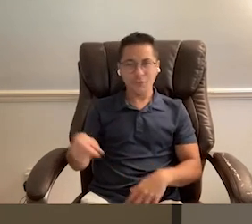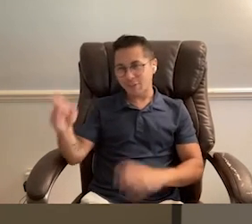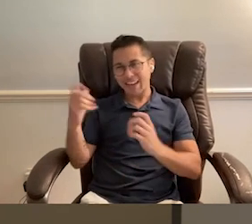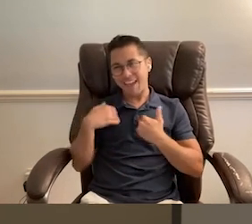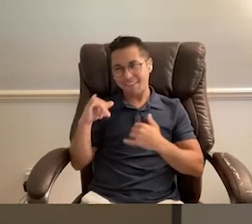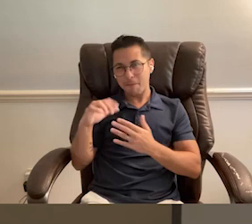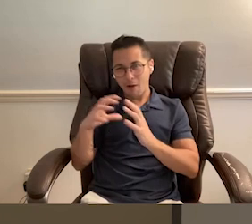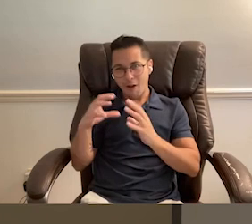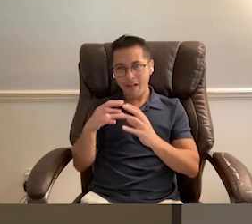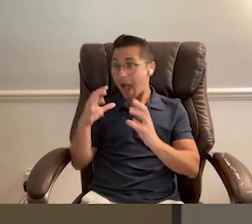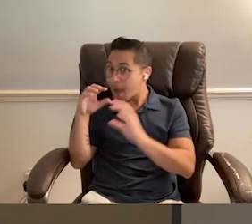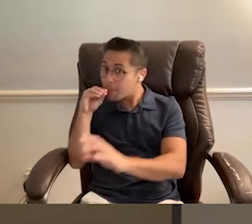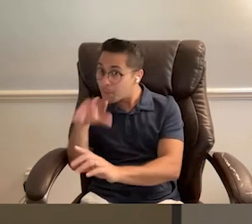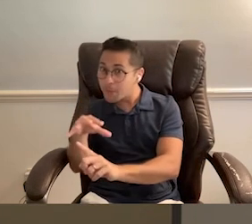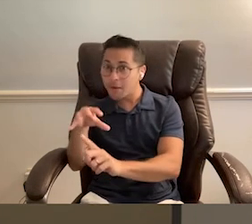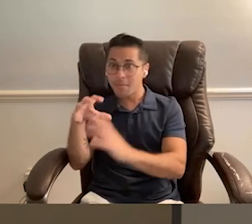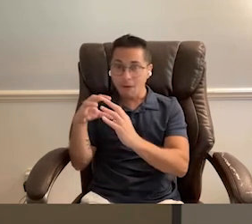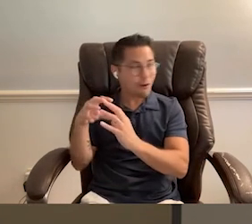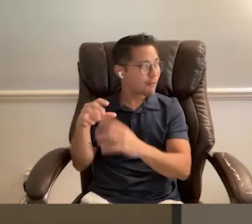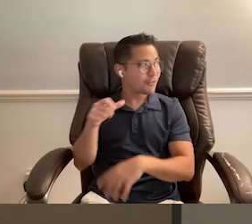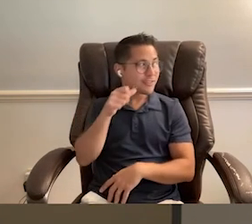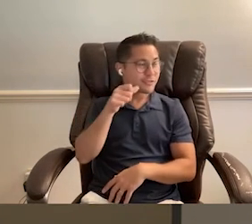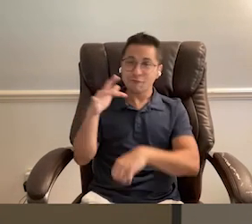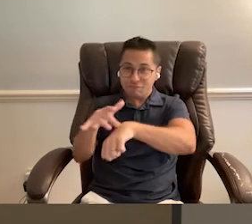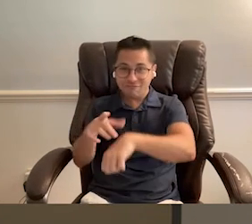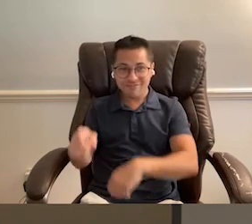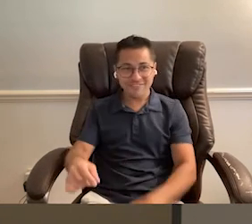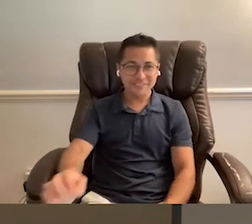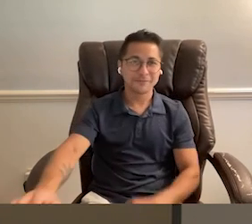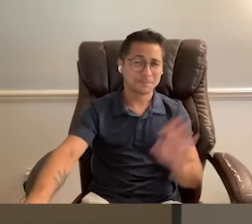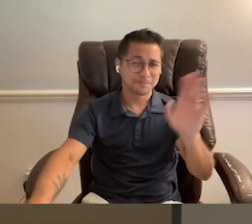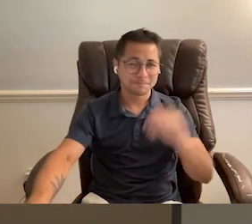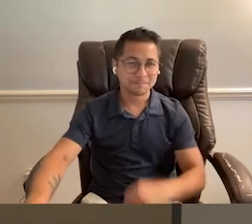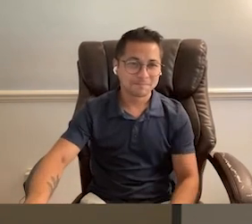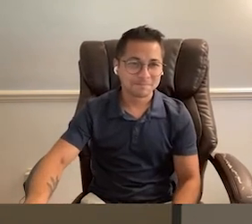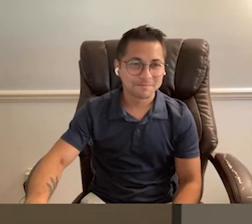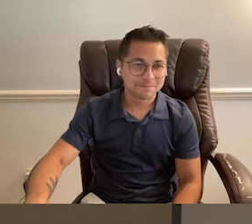so don't blow on it. Yeah, disinfect it first. I mean, I don't